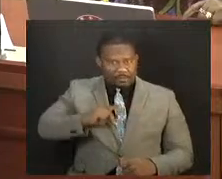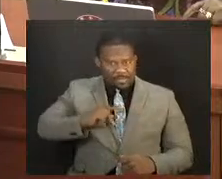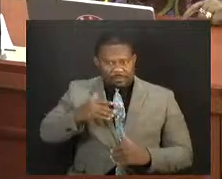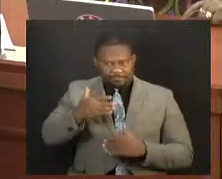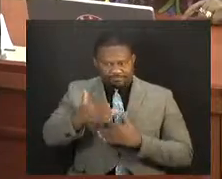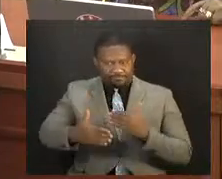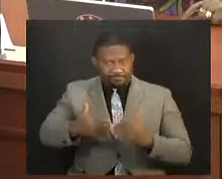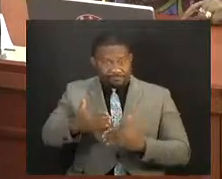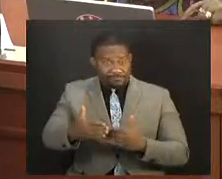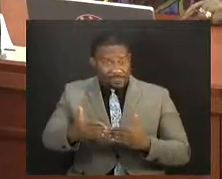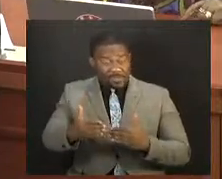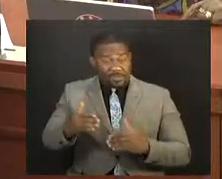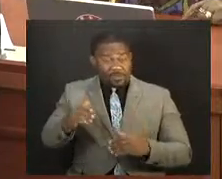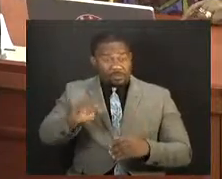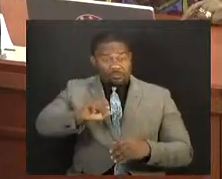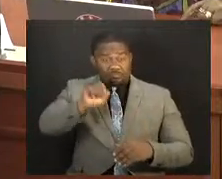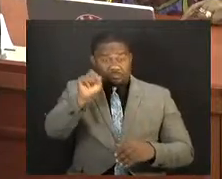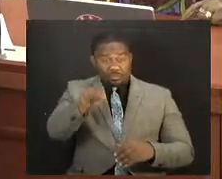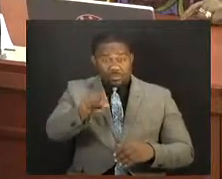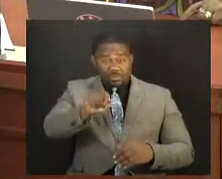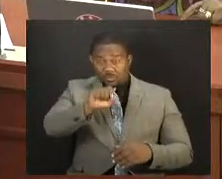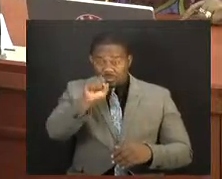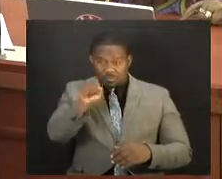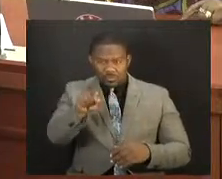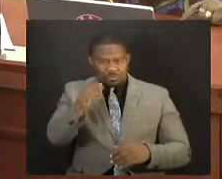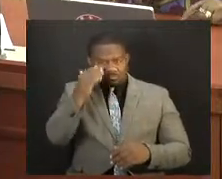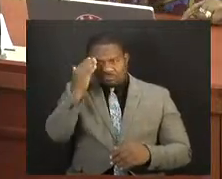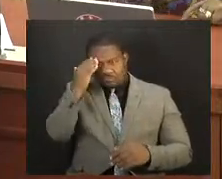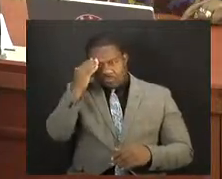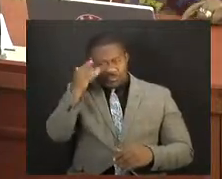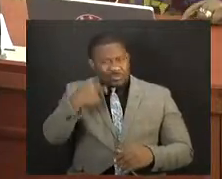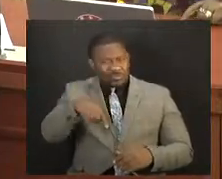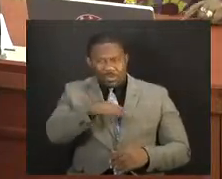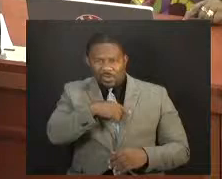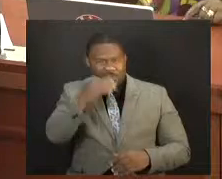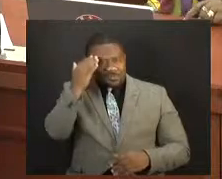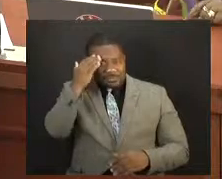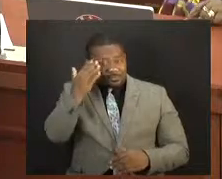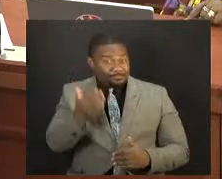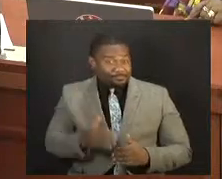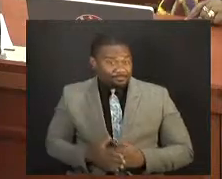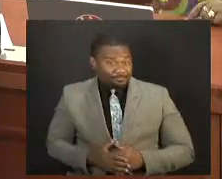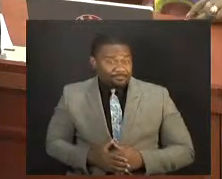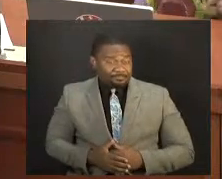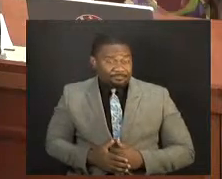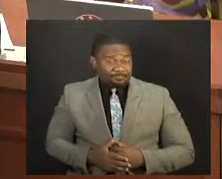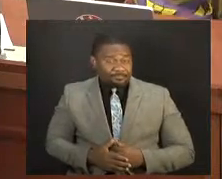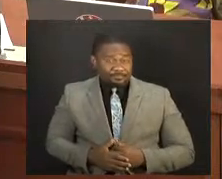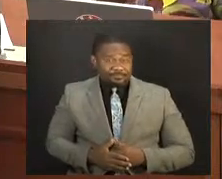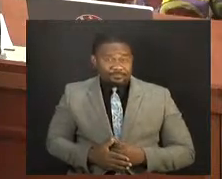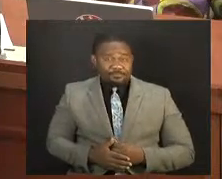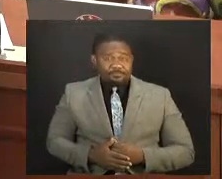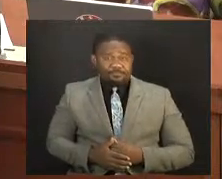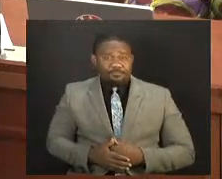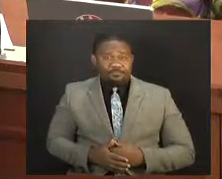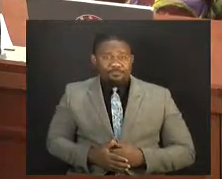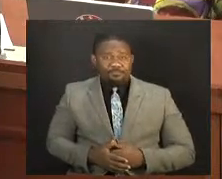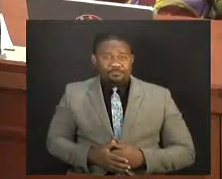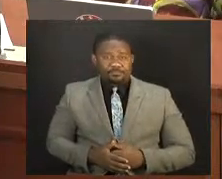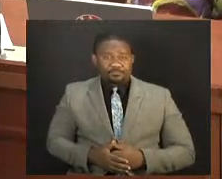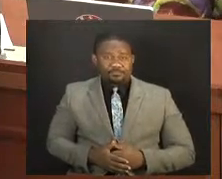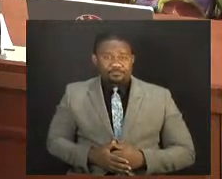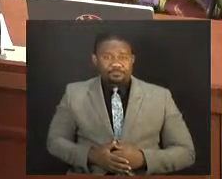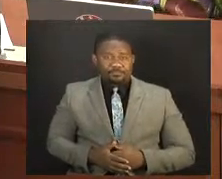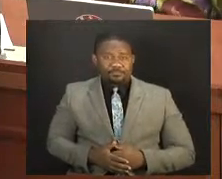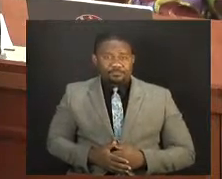is known. Mr. Speaker, this House does not only ask